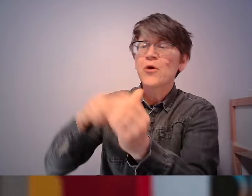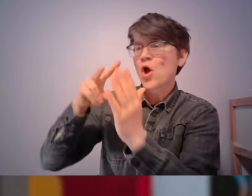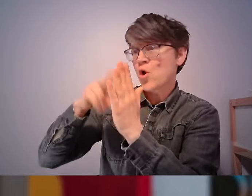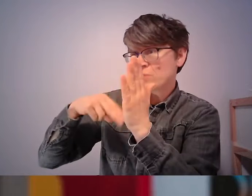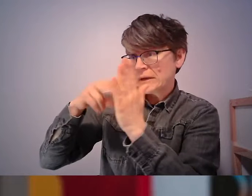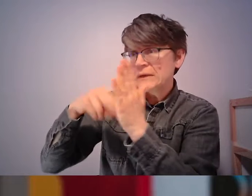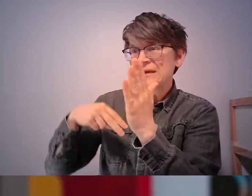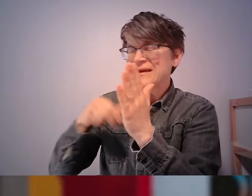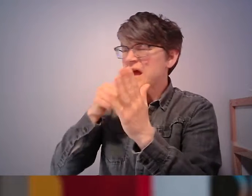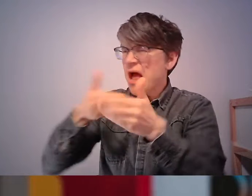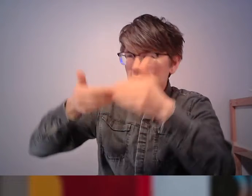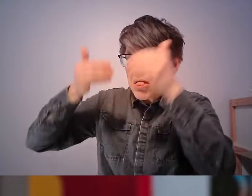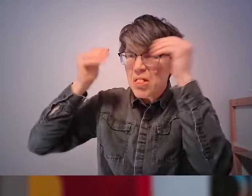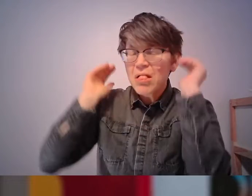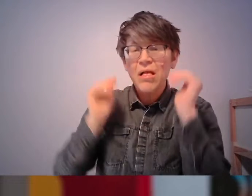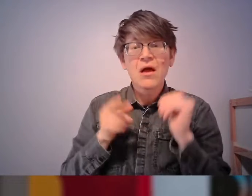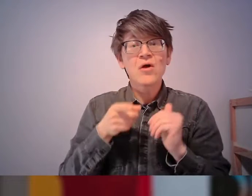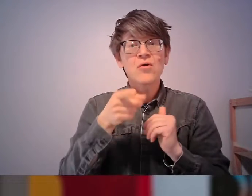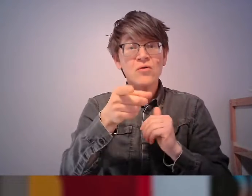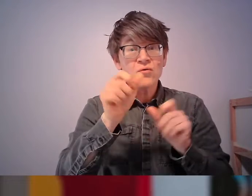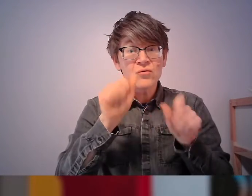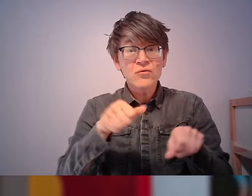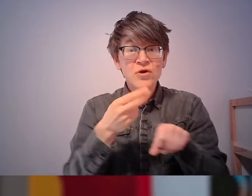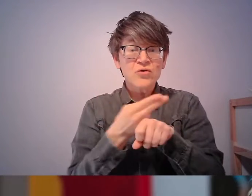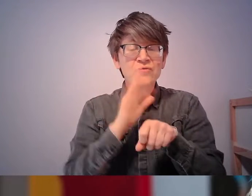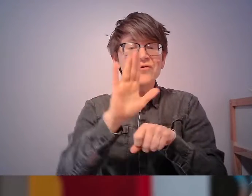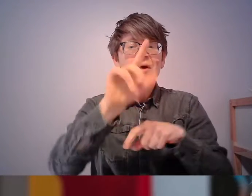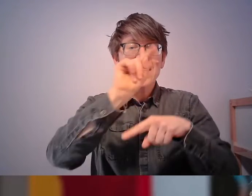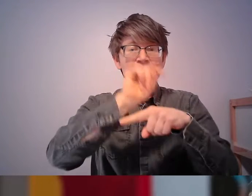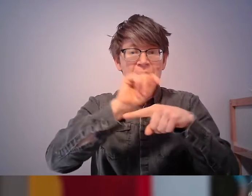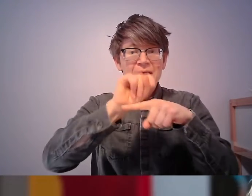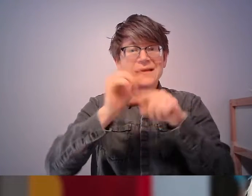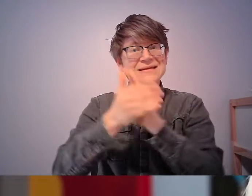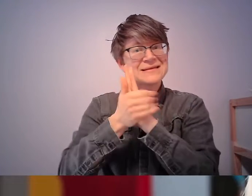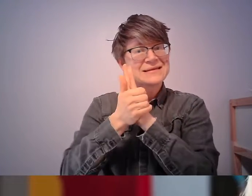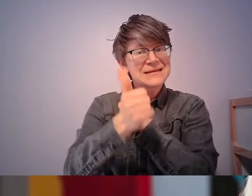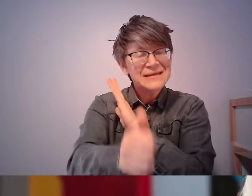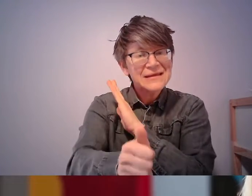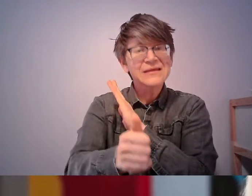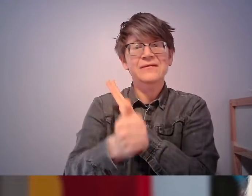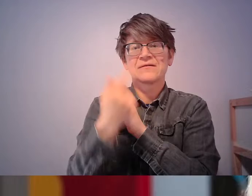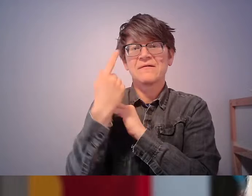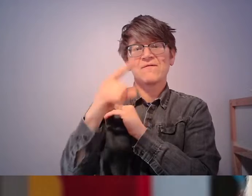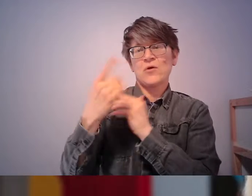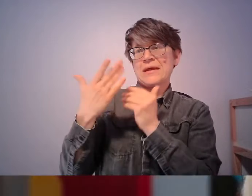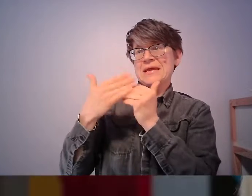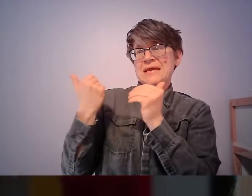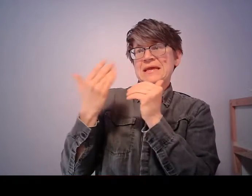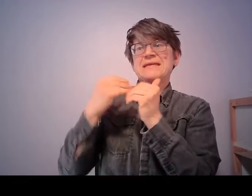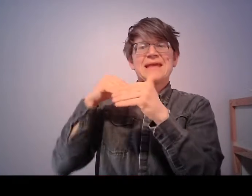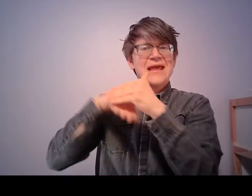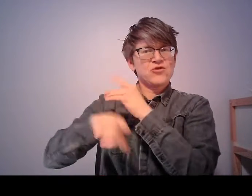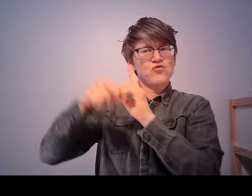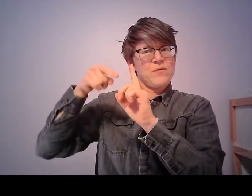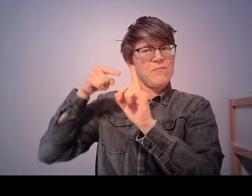use your typographic skills to create easy entry points for your readers.